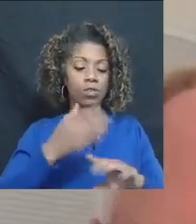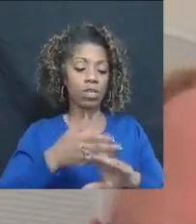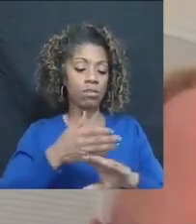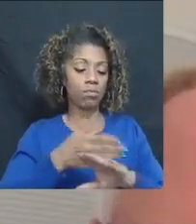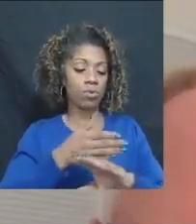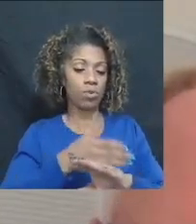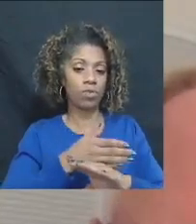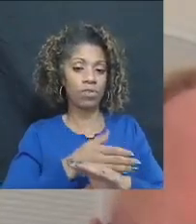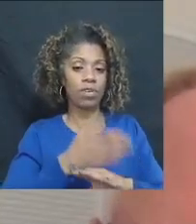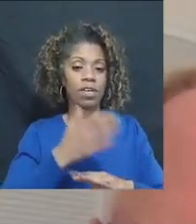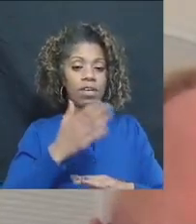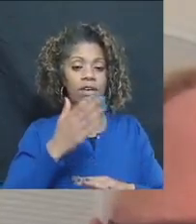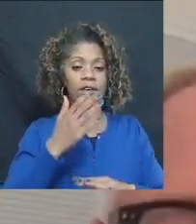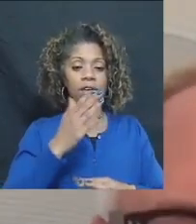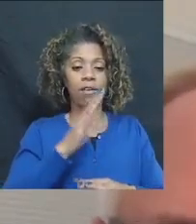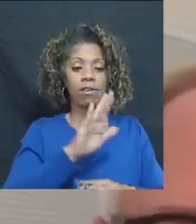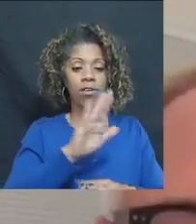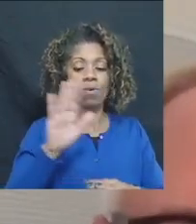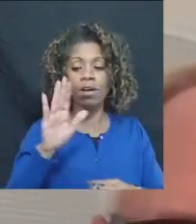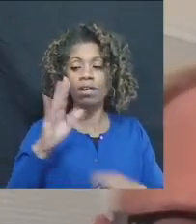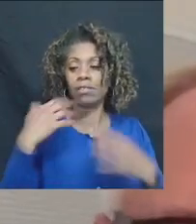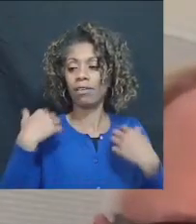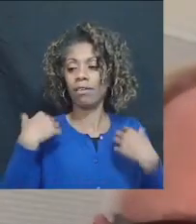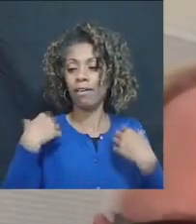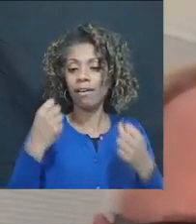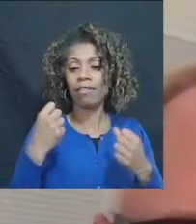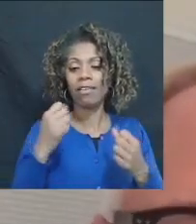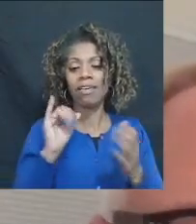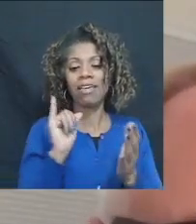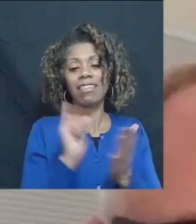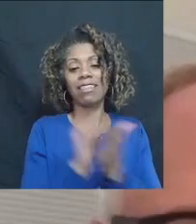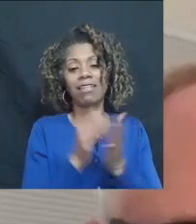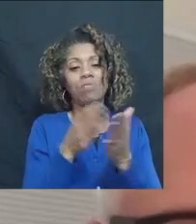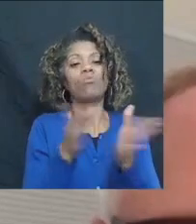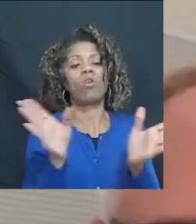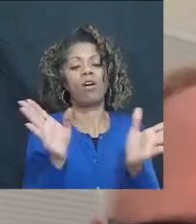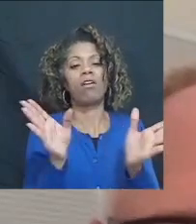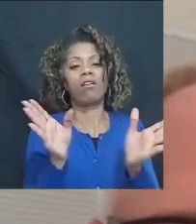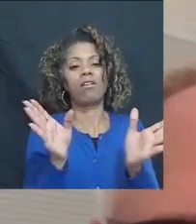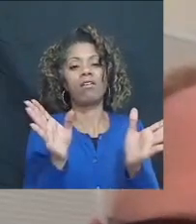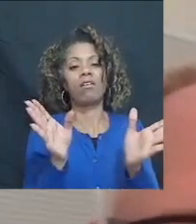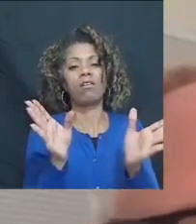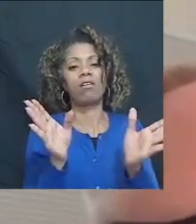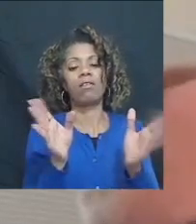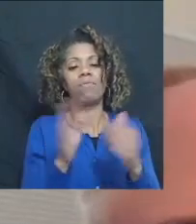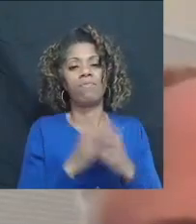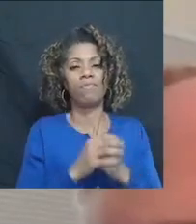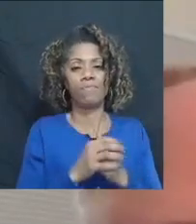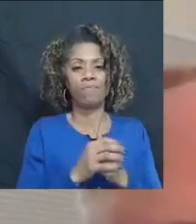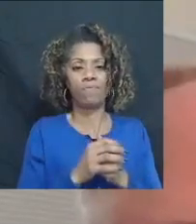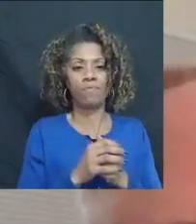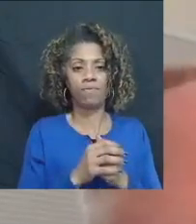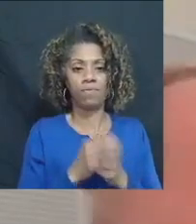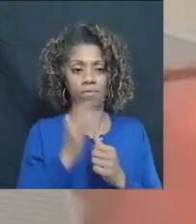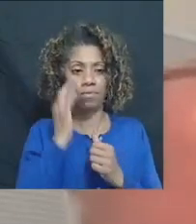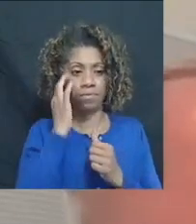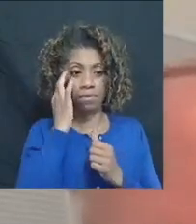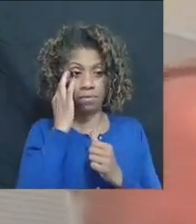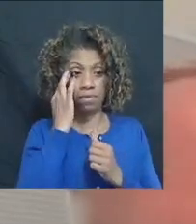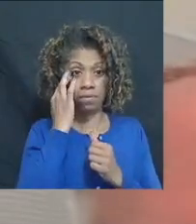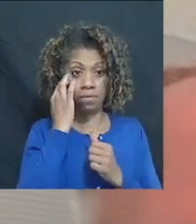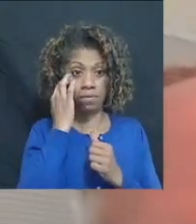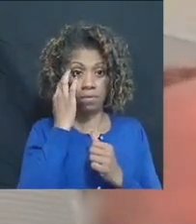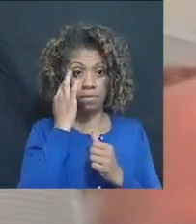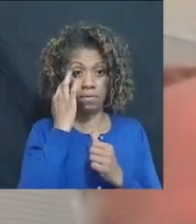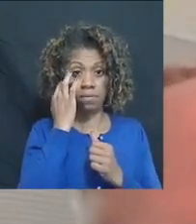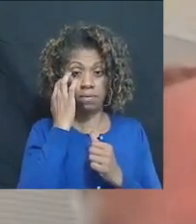protecting others. And that's very broad based, obviously, but yeah, you know, they are working against all odds. And you know what? That's one thing I think we